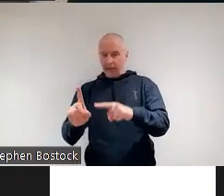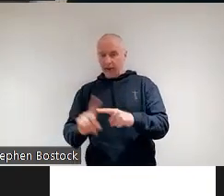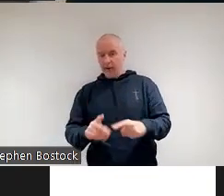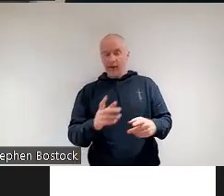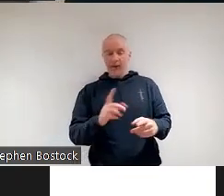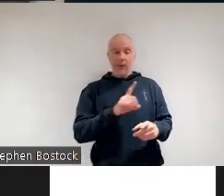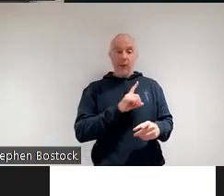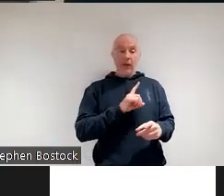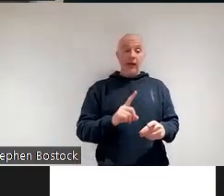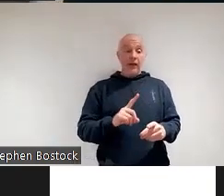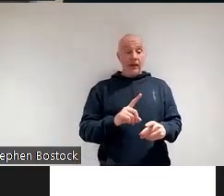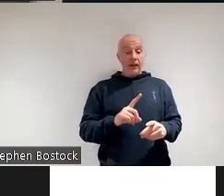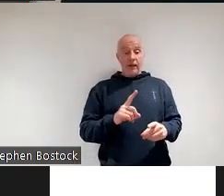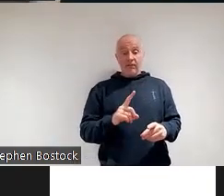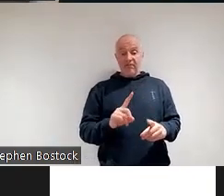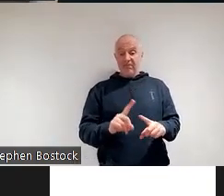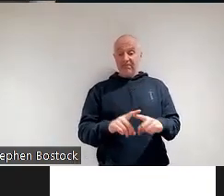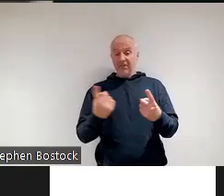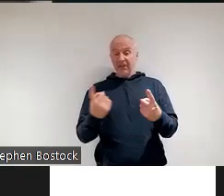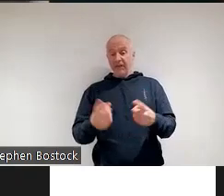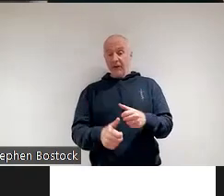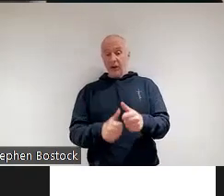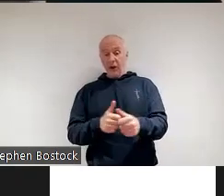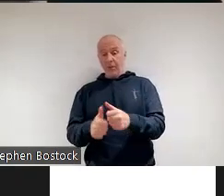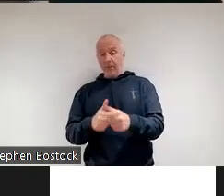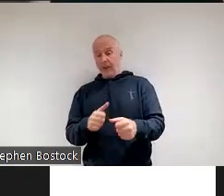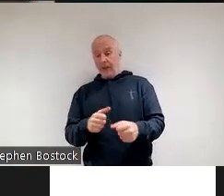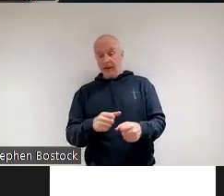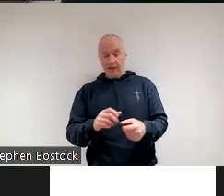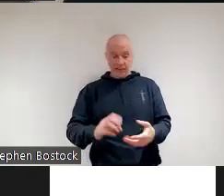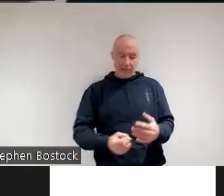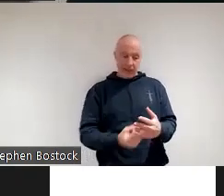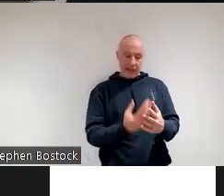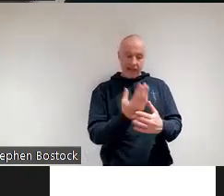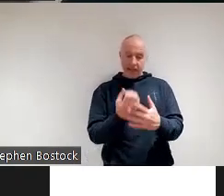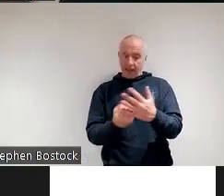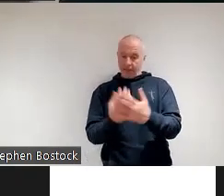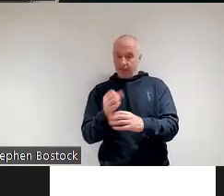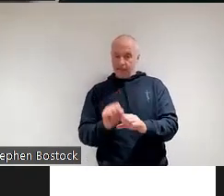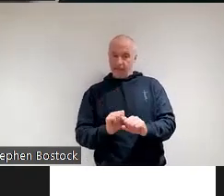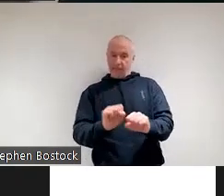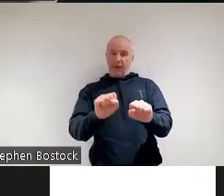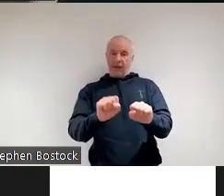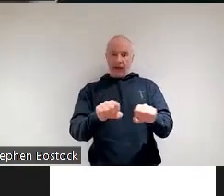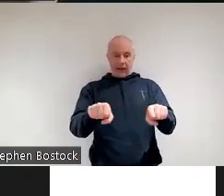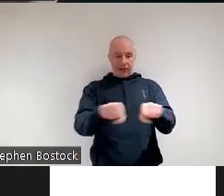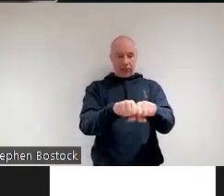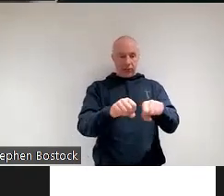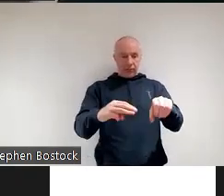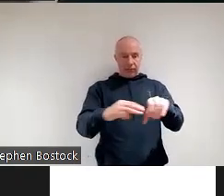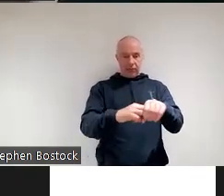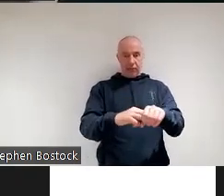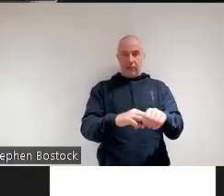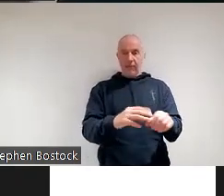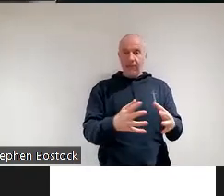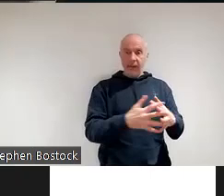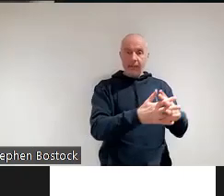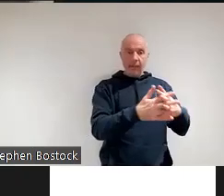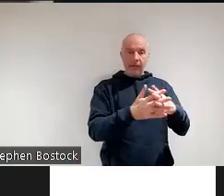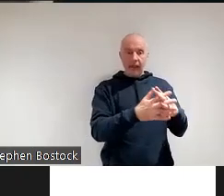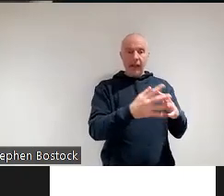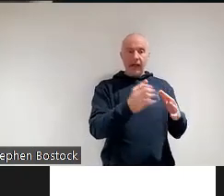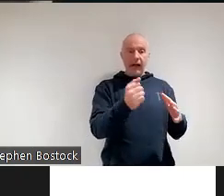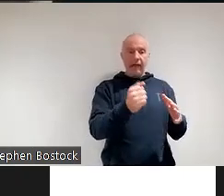started to do the electrification, obviously they all developed their own standard. In North America, they have Type 1 and